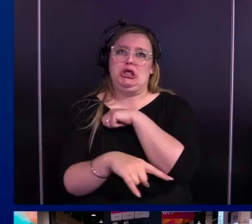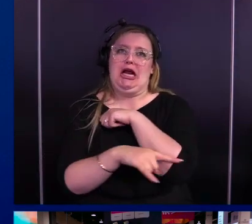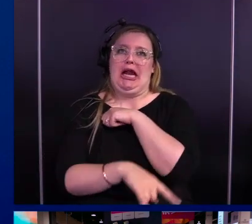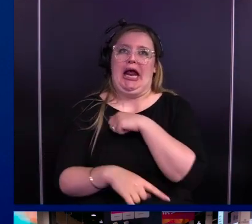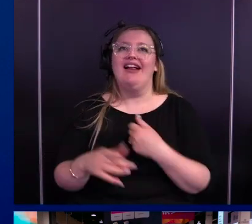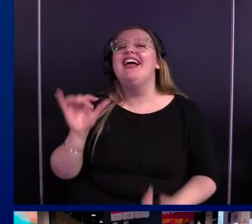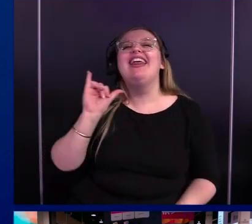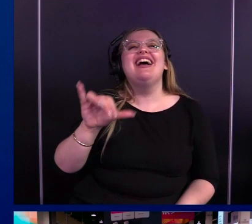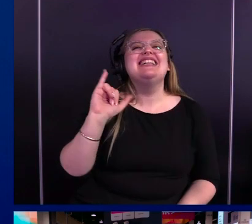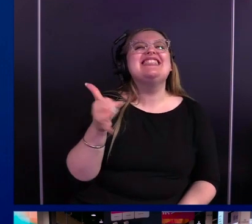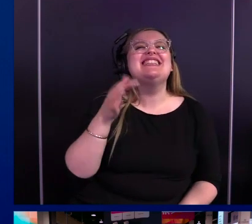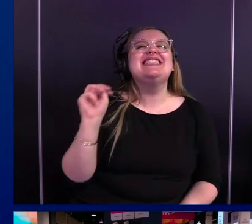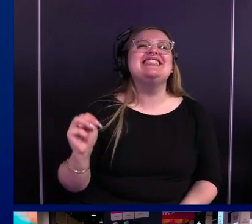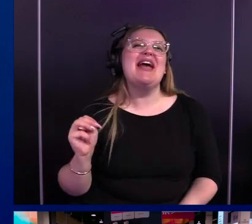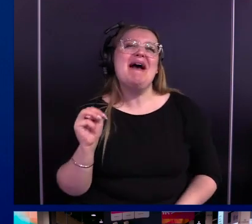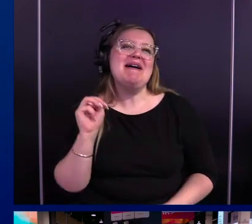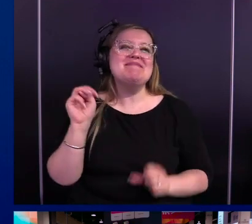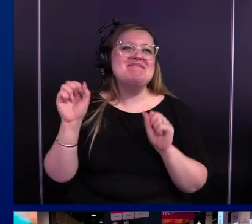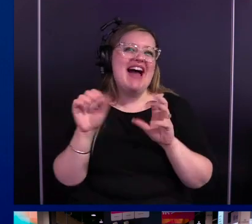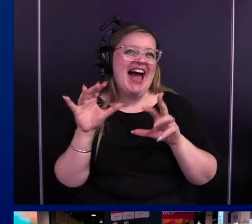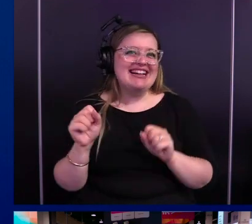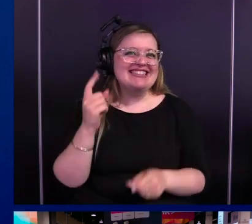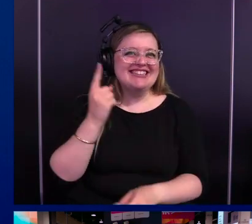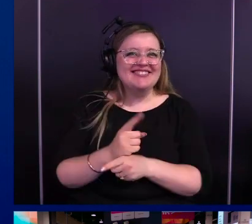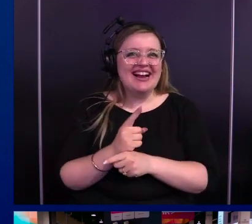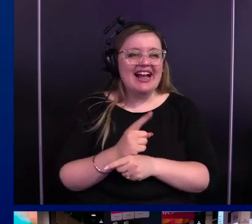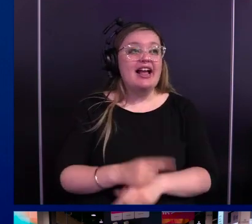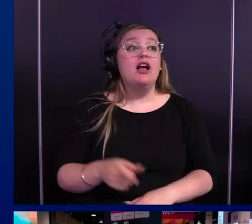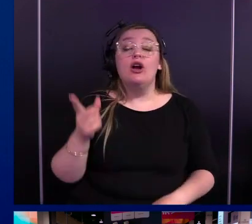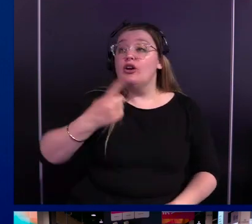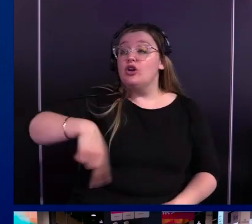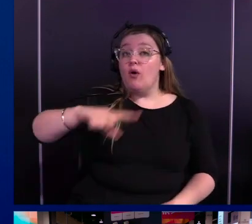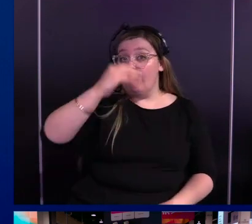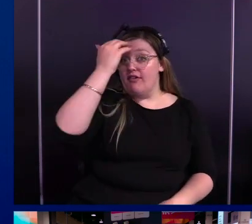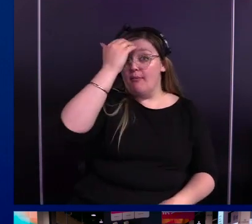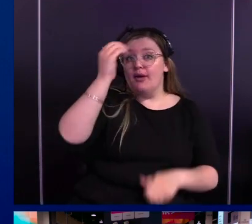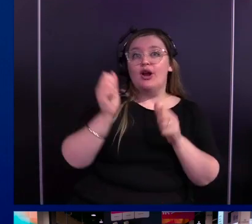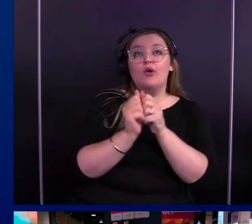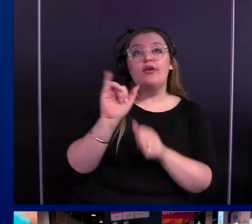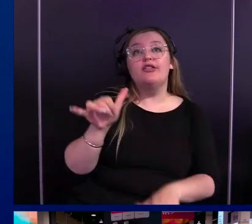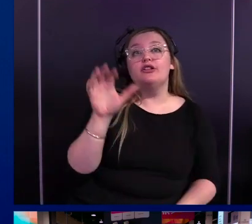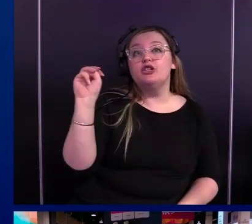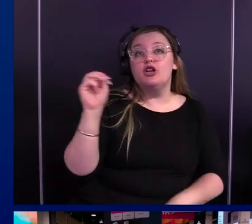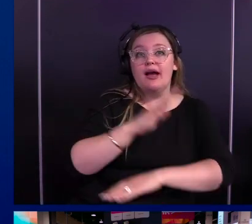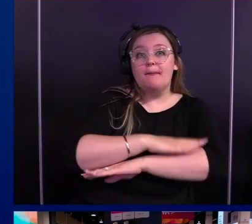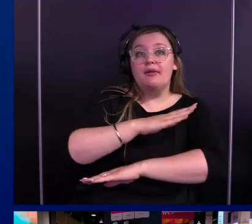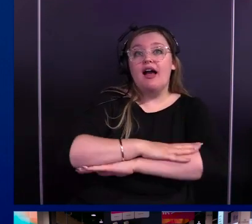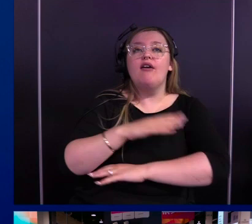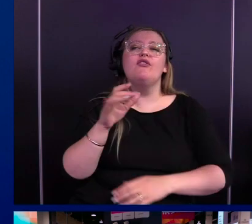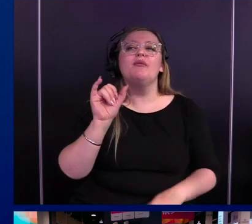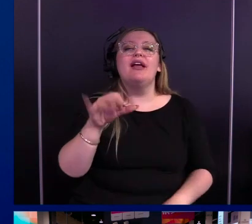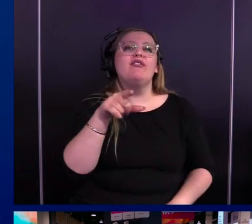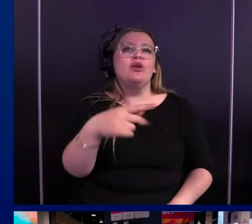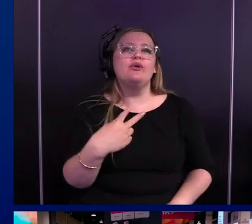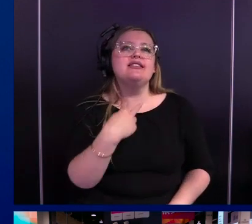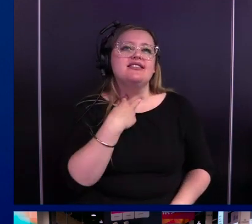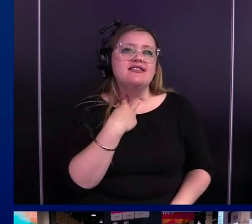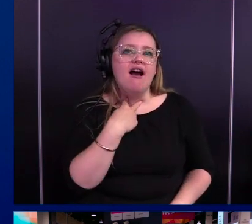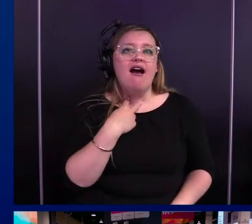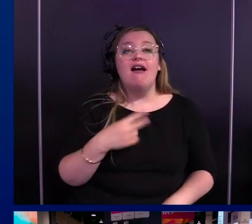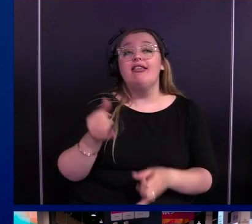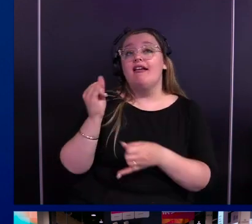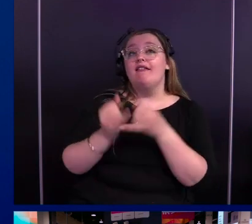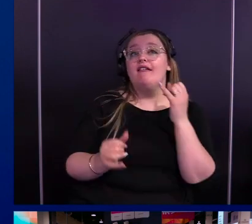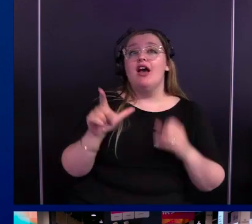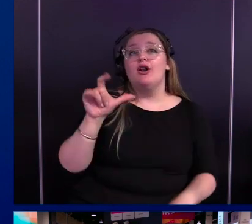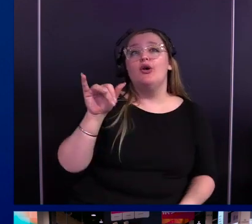magic, right? And those that aren't familiar with the Jam platform, when you need to, you're just like when you're stuck, the final clue is the